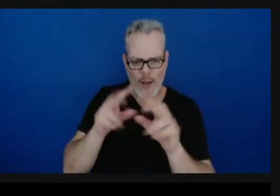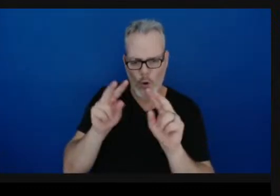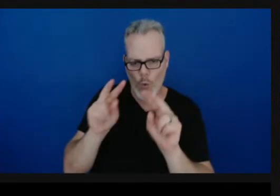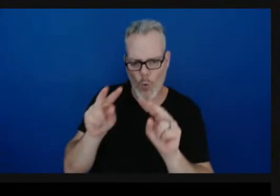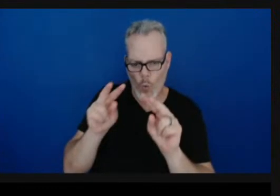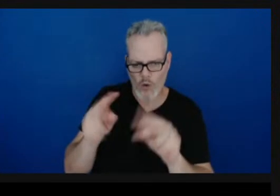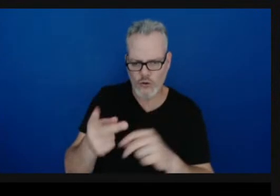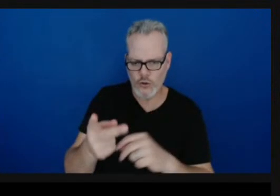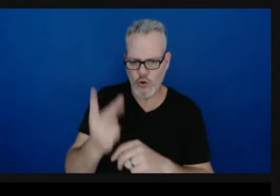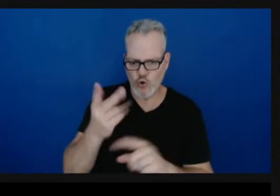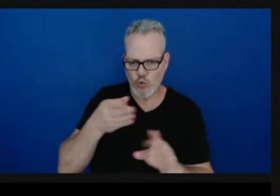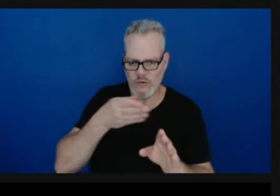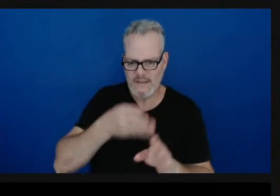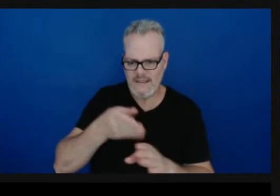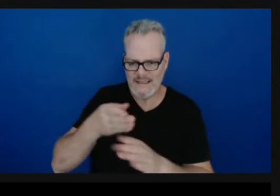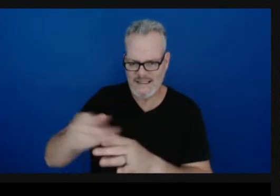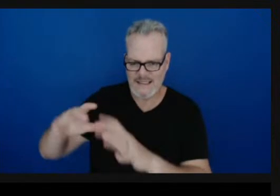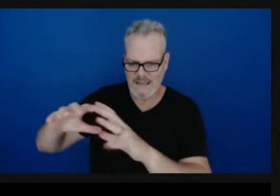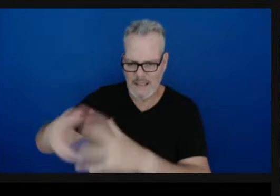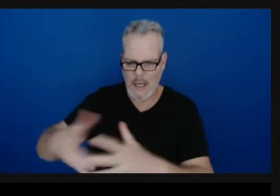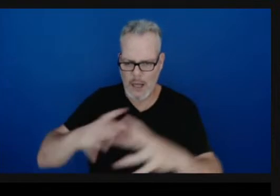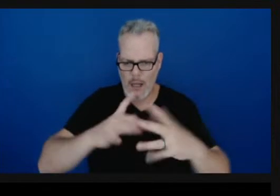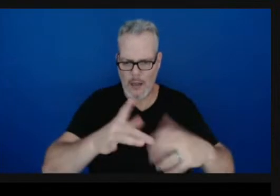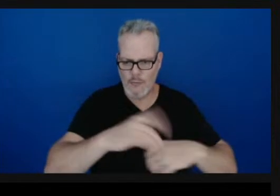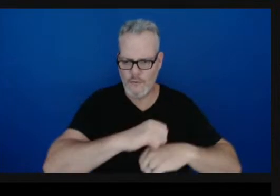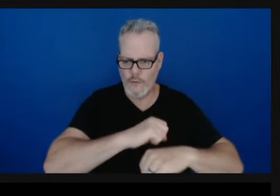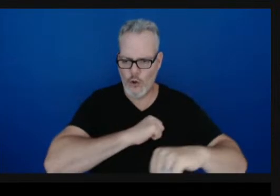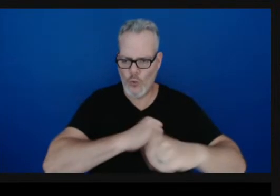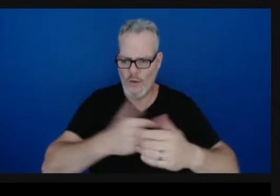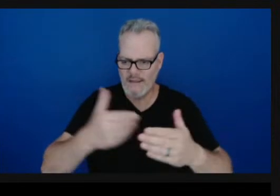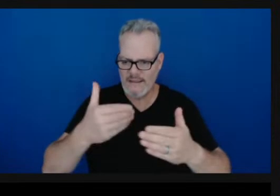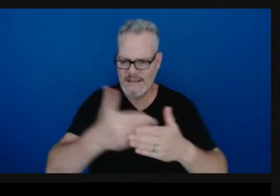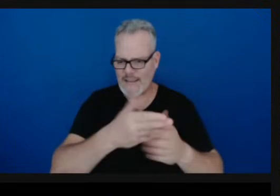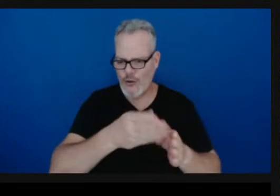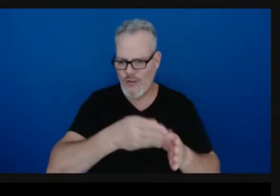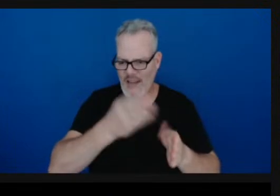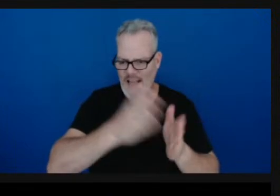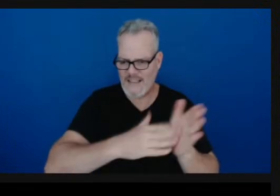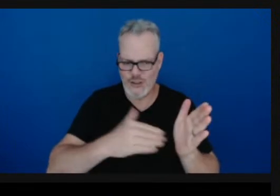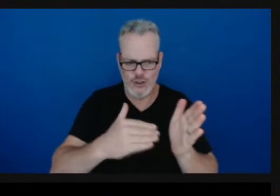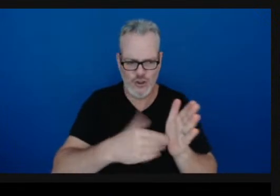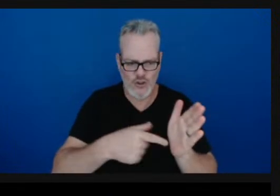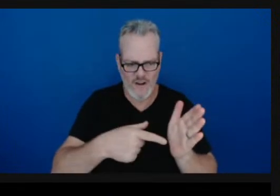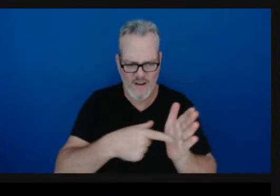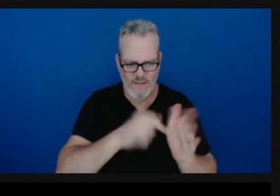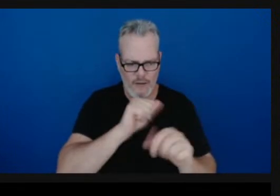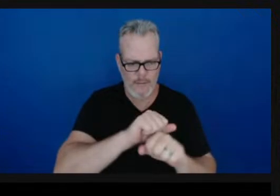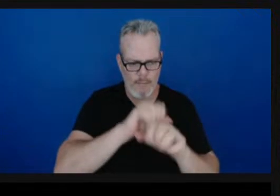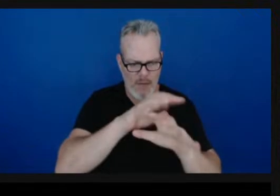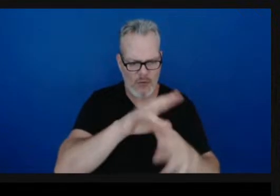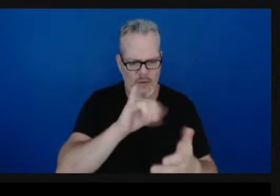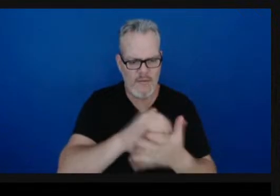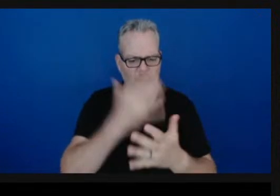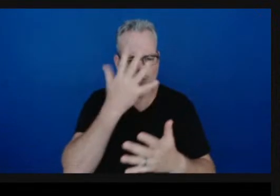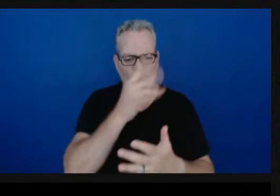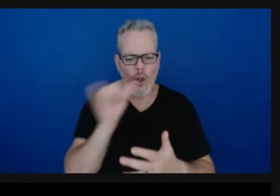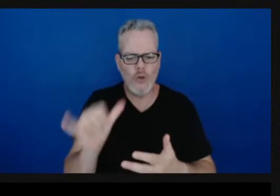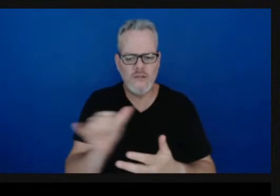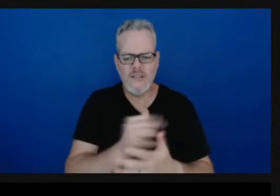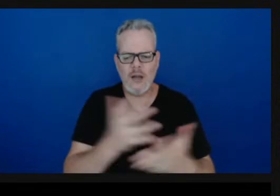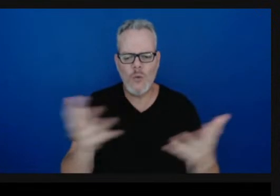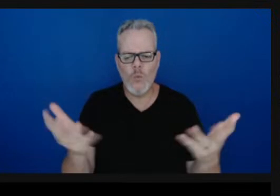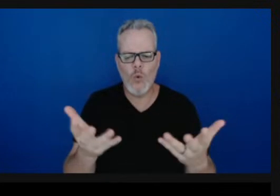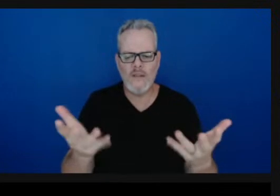distinct clumps of earthquakes near the edge of the poly. At least that's what it looks like. Where are those and what causes